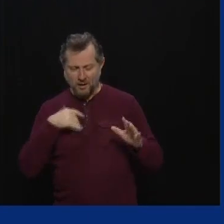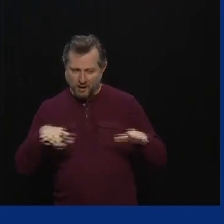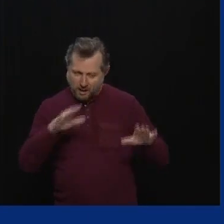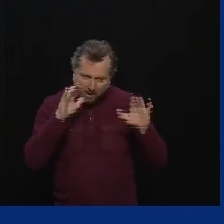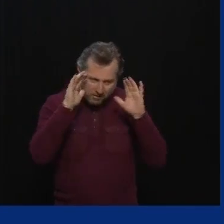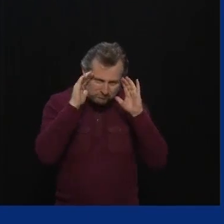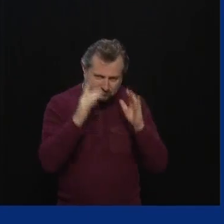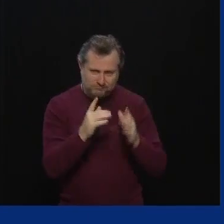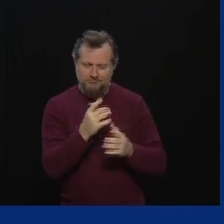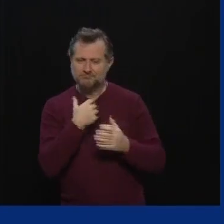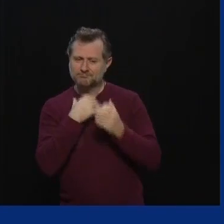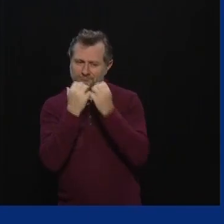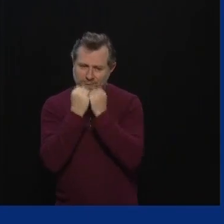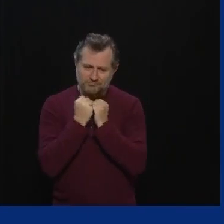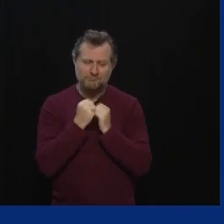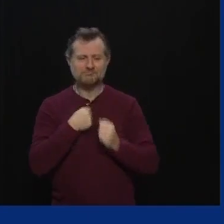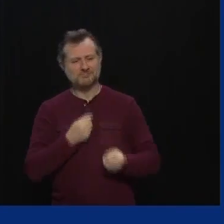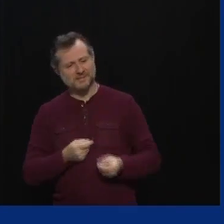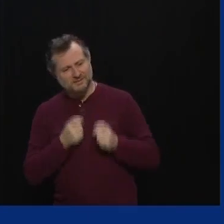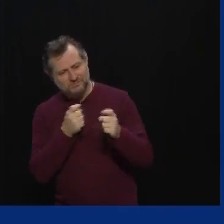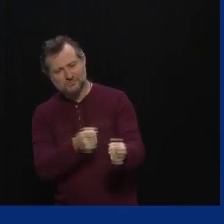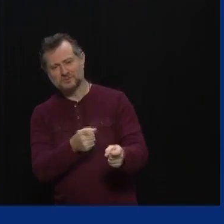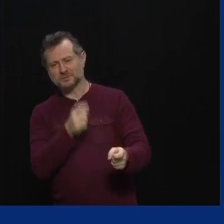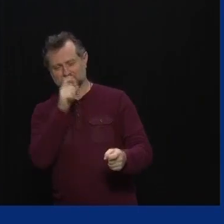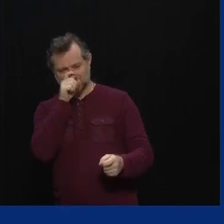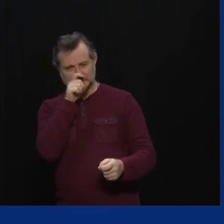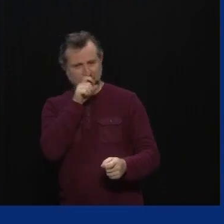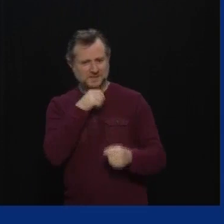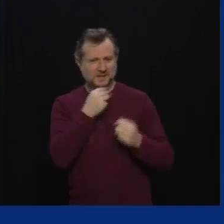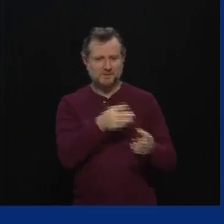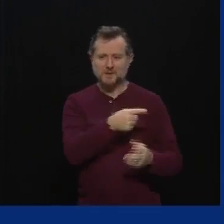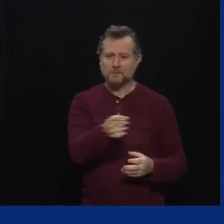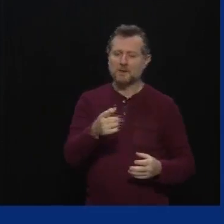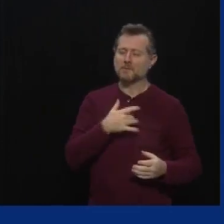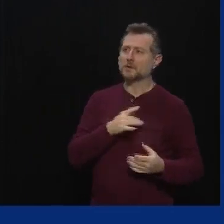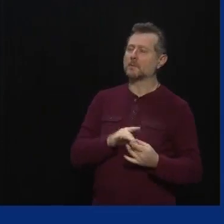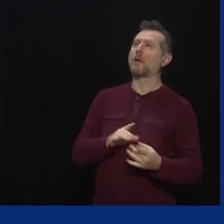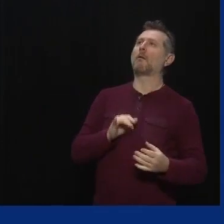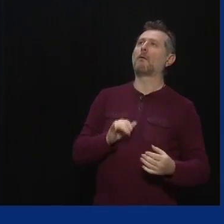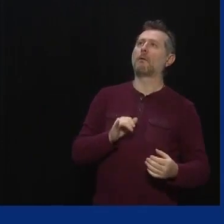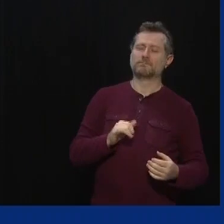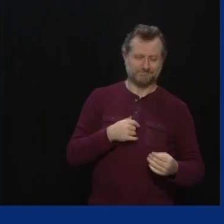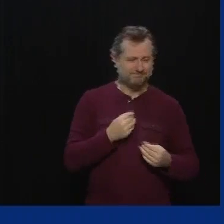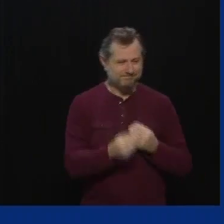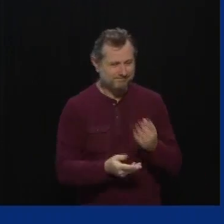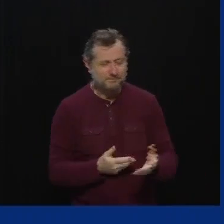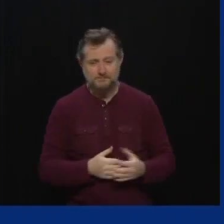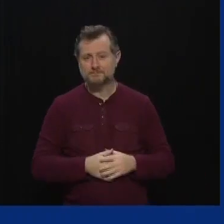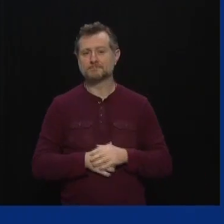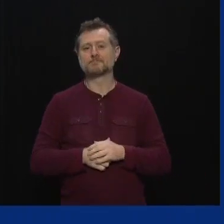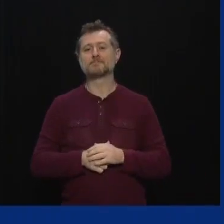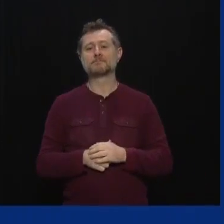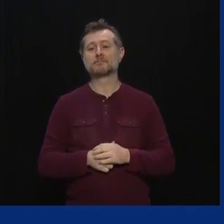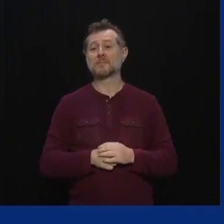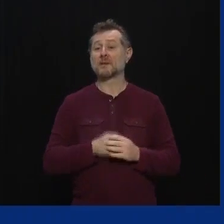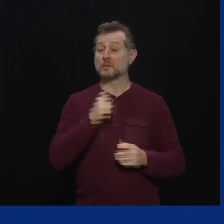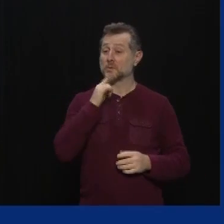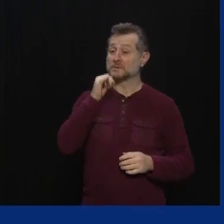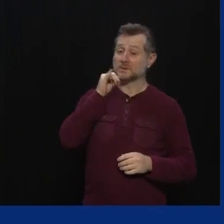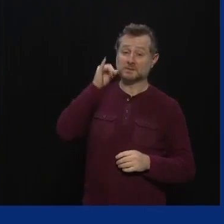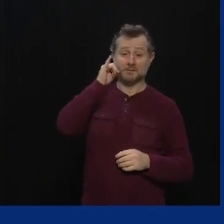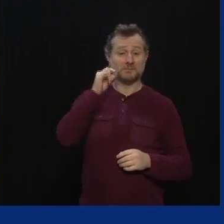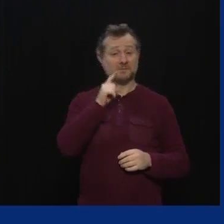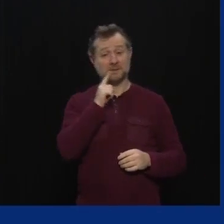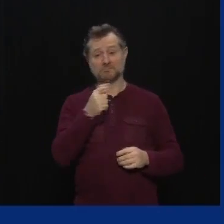damn about them. Governor, I just want to follow up on that question. The families actually made a list of demands to you. Yesterday they thanked you for apologizing, but they